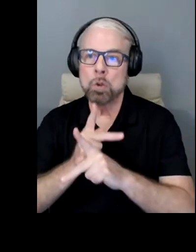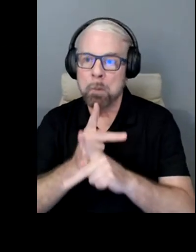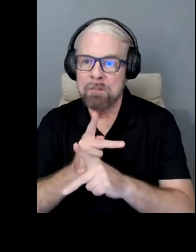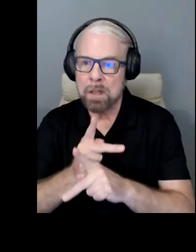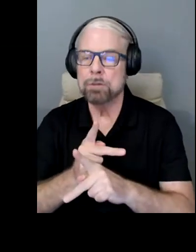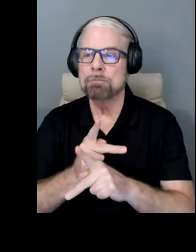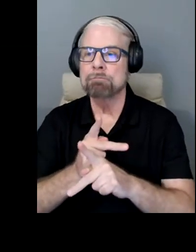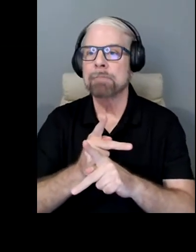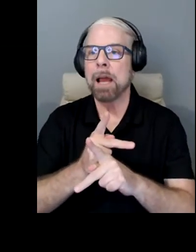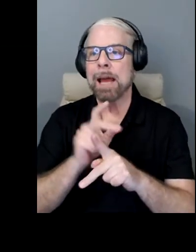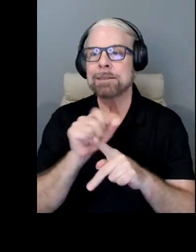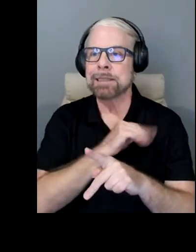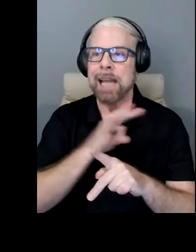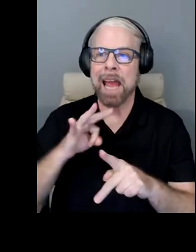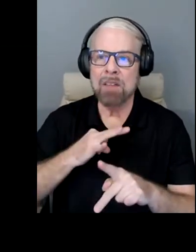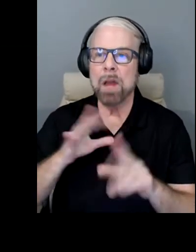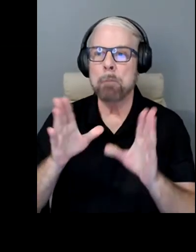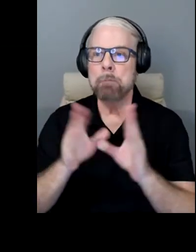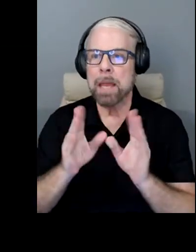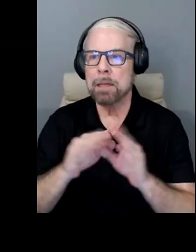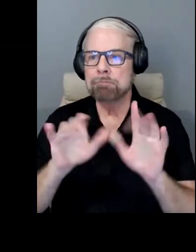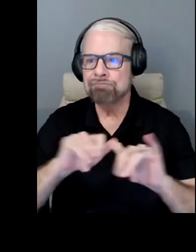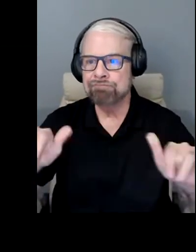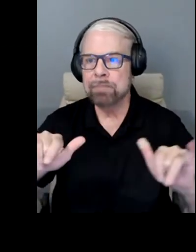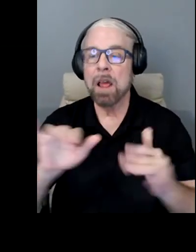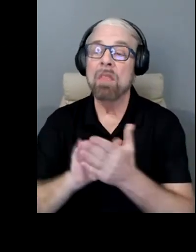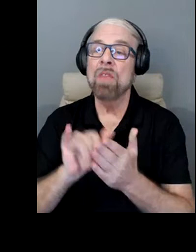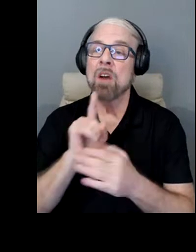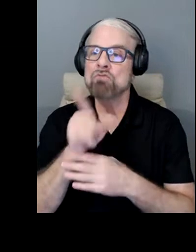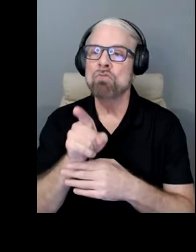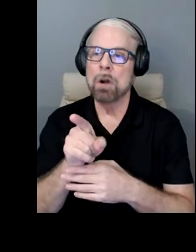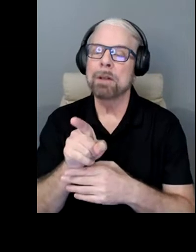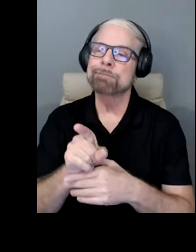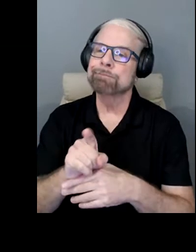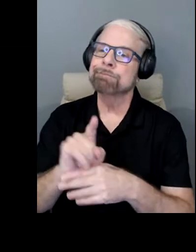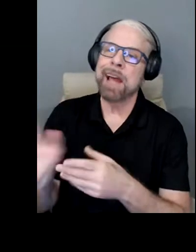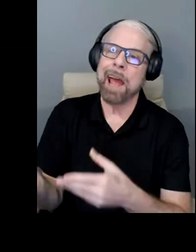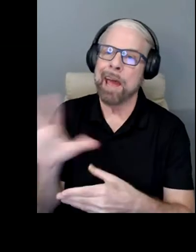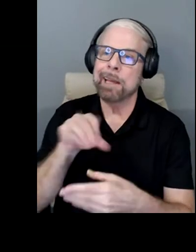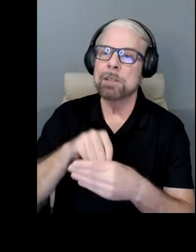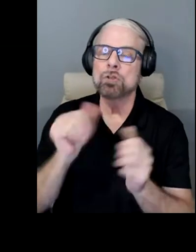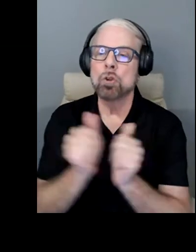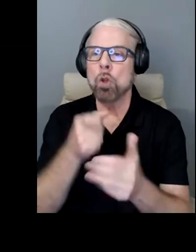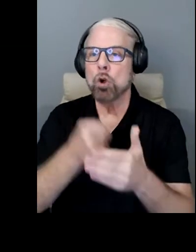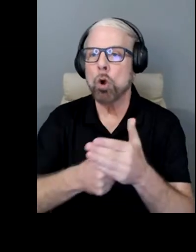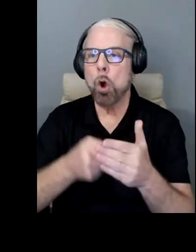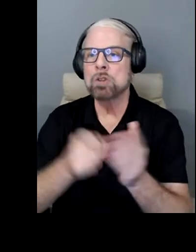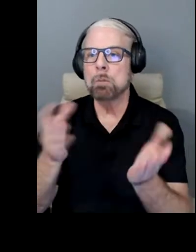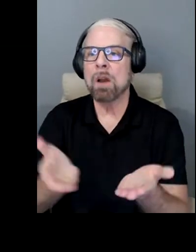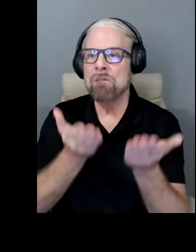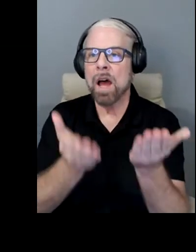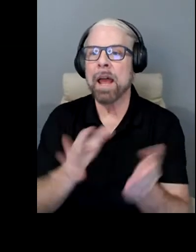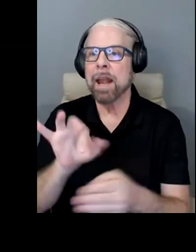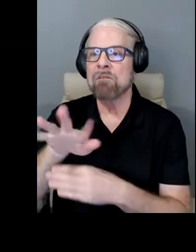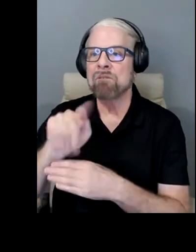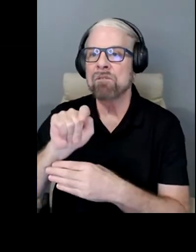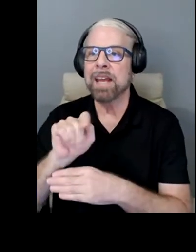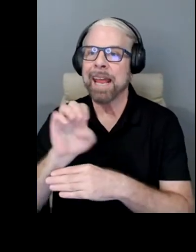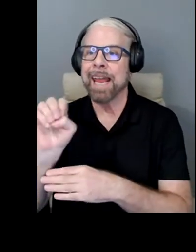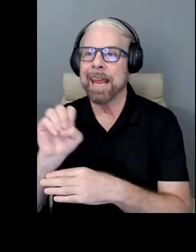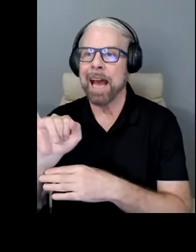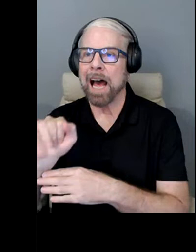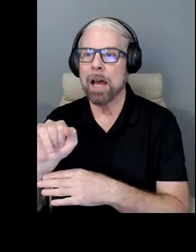and staff meetings contribute to the overall cost of providing fit early intervention services.